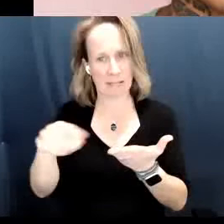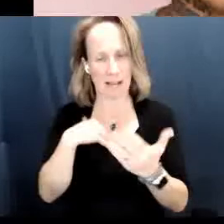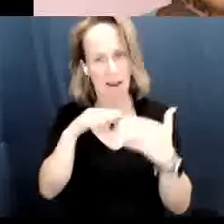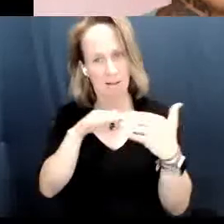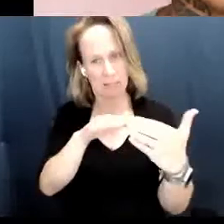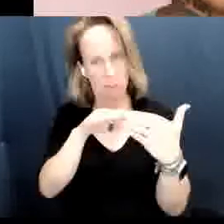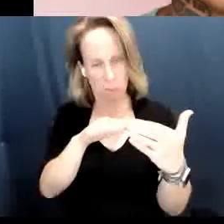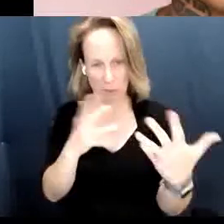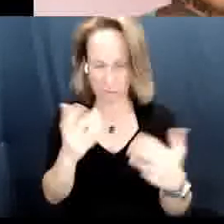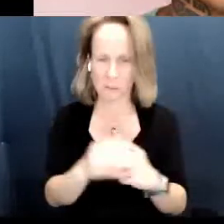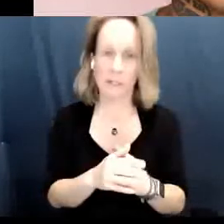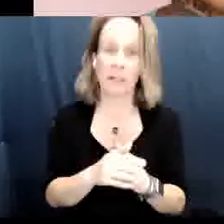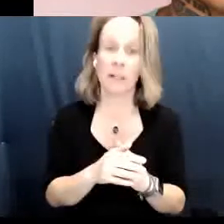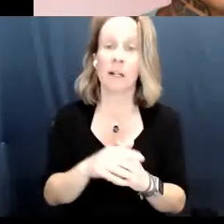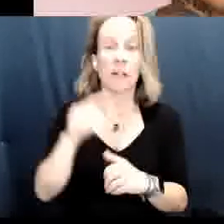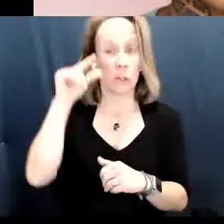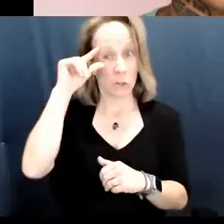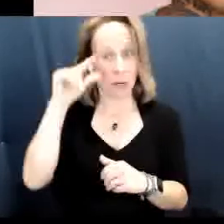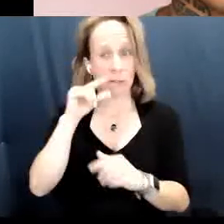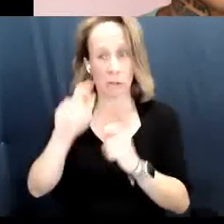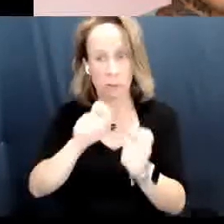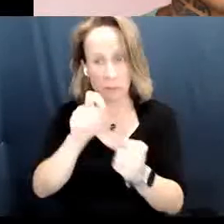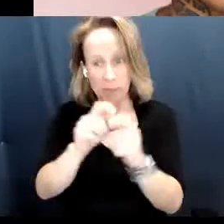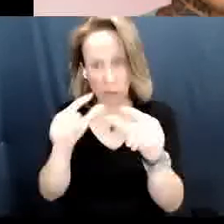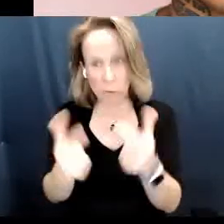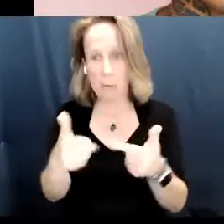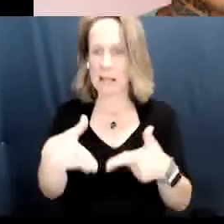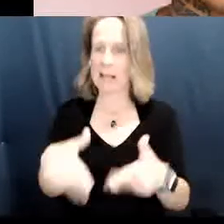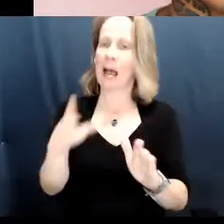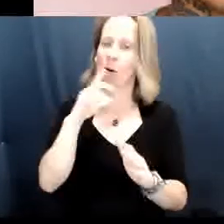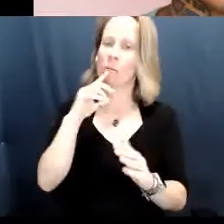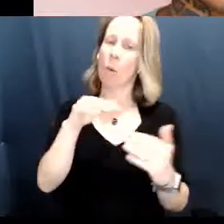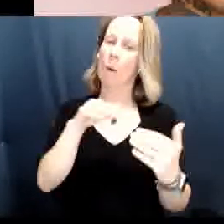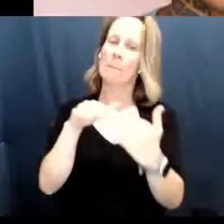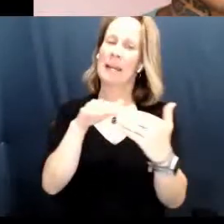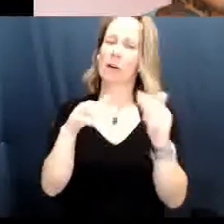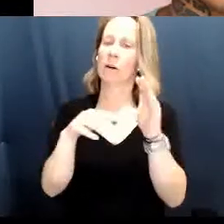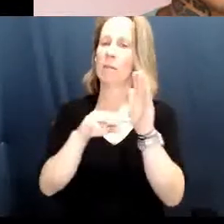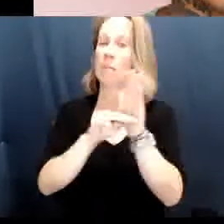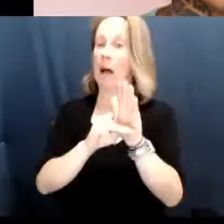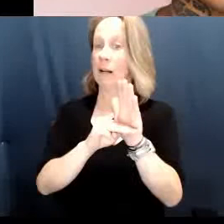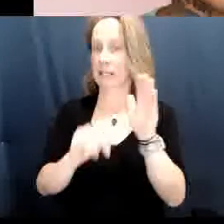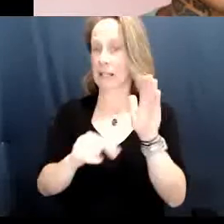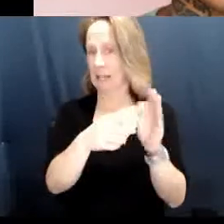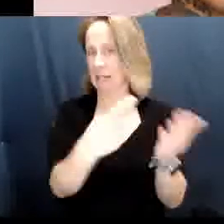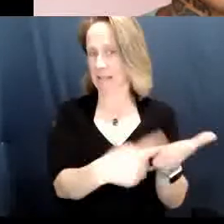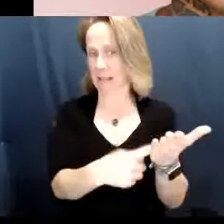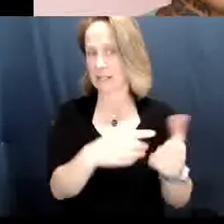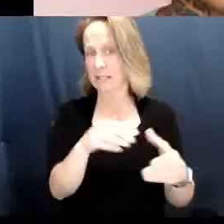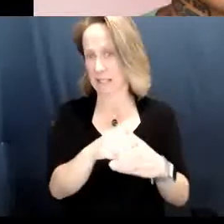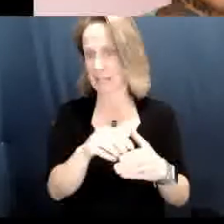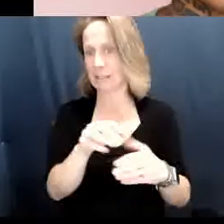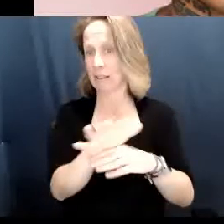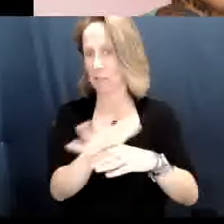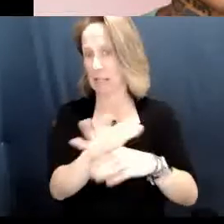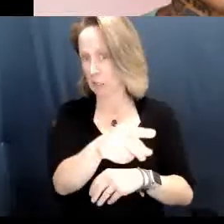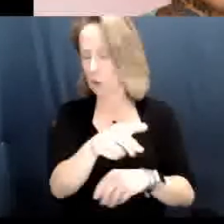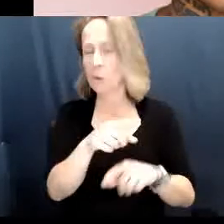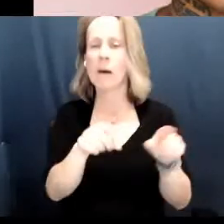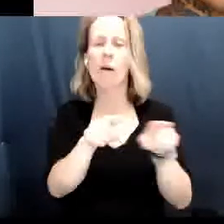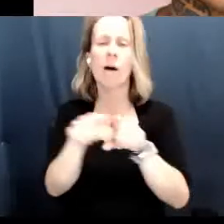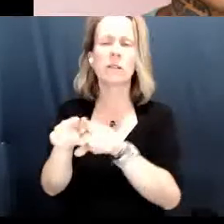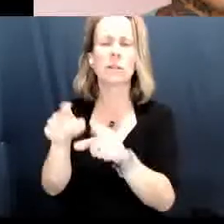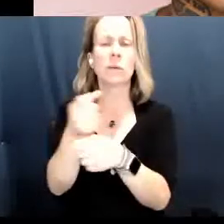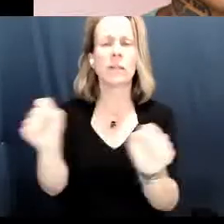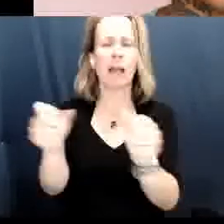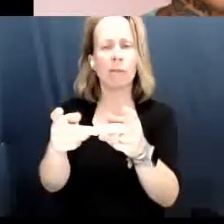Gender-specific groups, again, allow for that peer modeling that was discussed in the video and can also be a safe place for people to discuss how